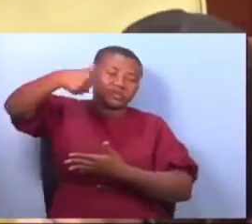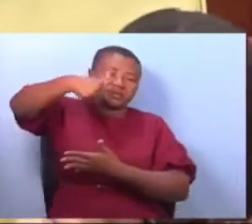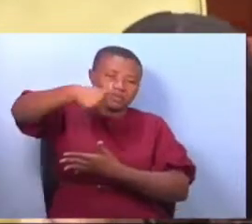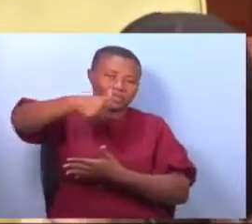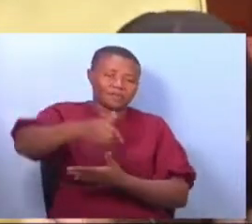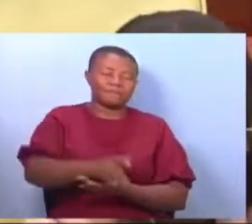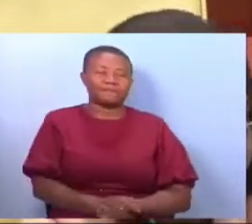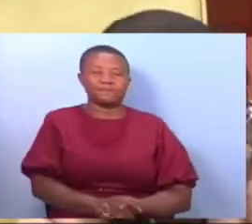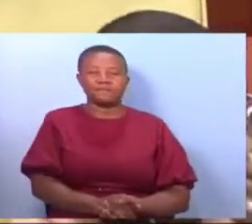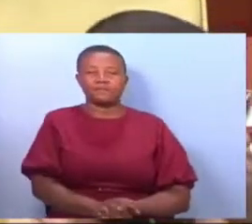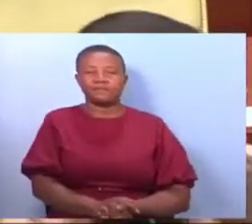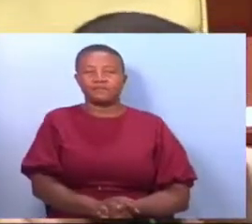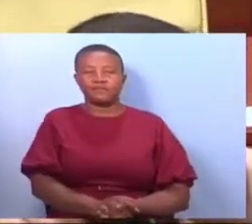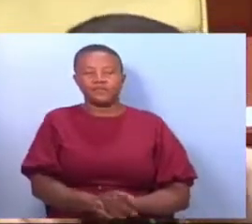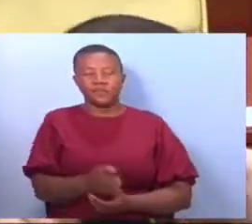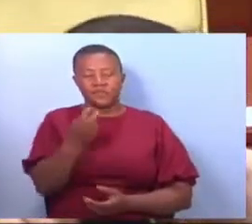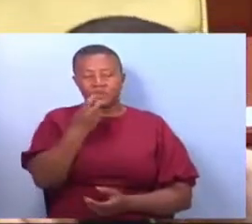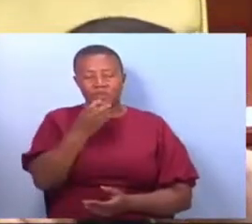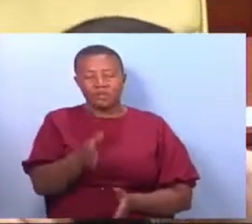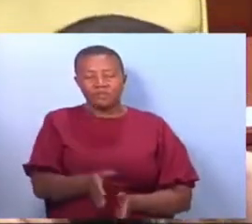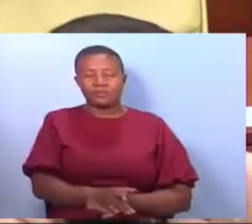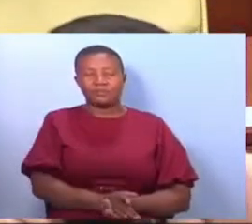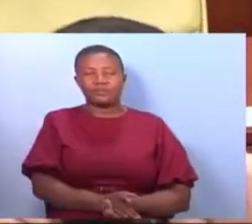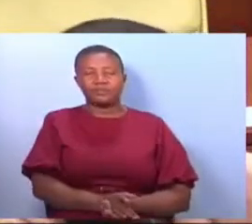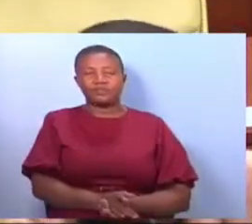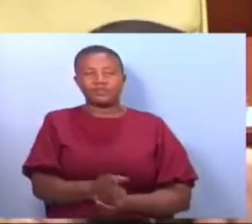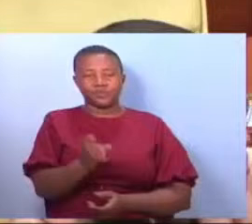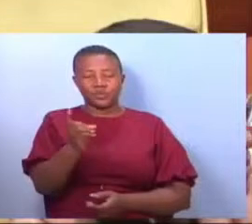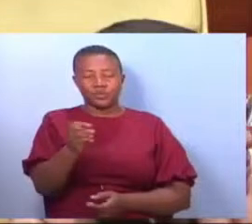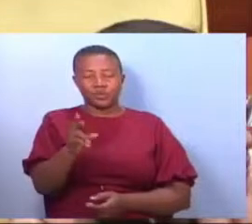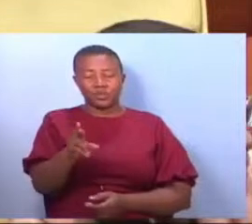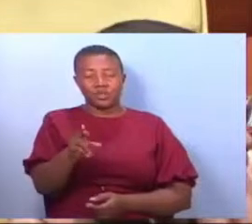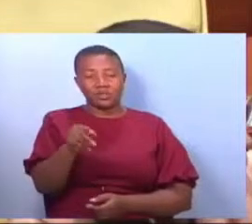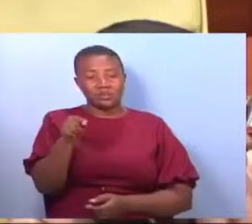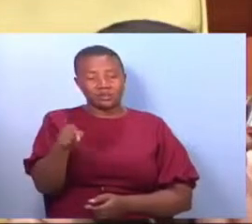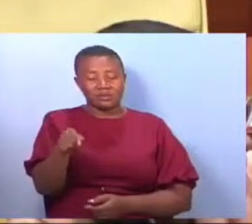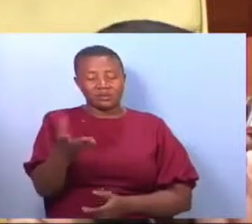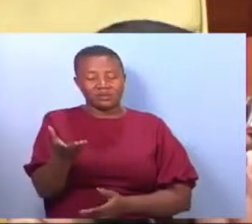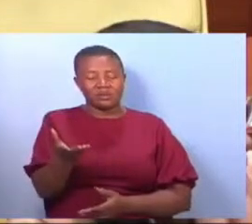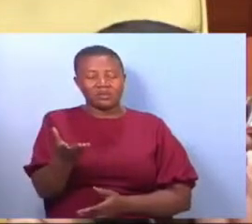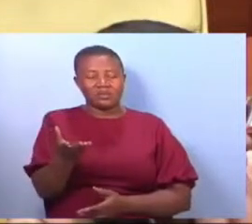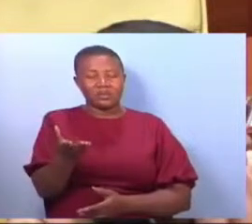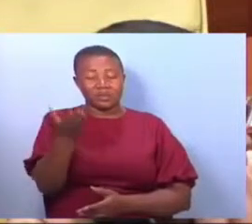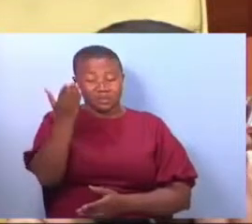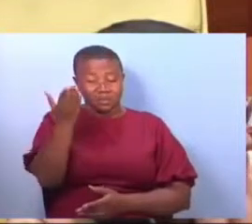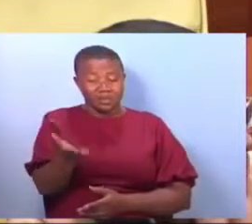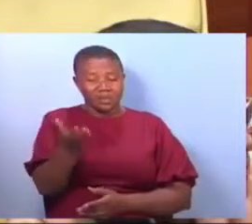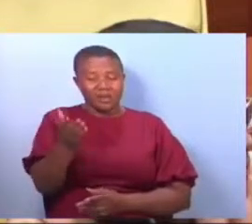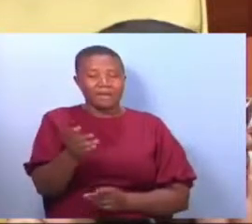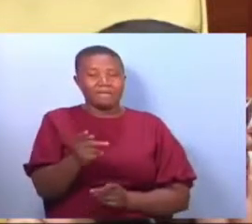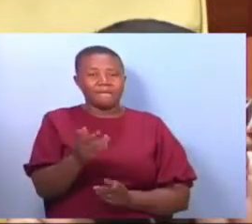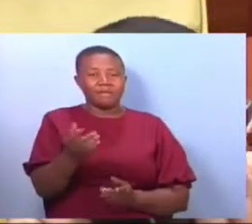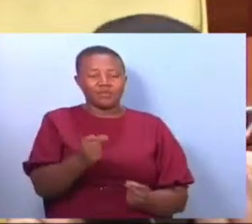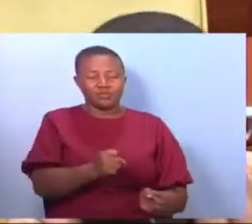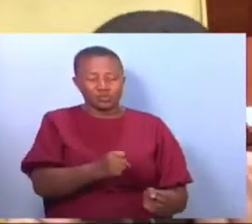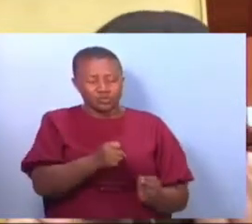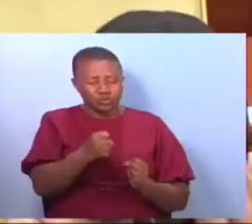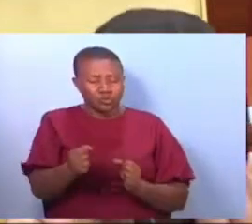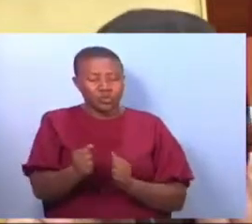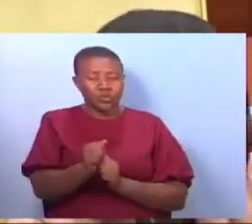Program. Mr. Speaker, Dr. Malfoy is one person that was very strong with his